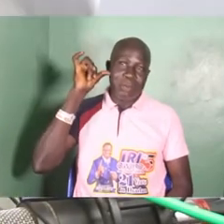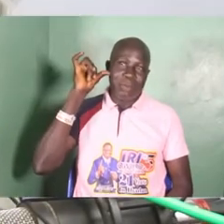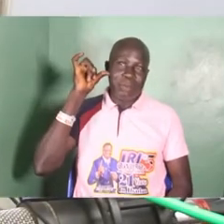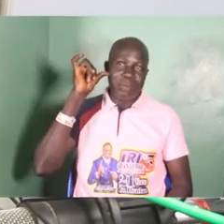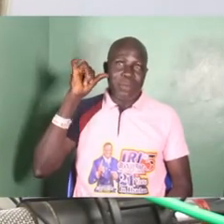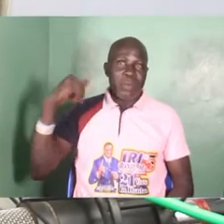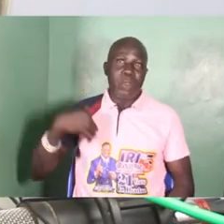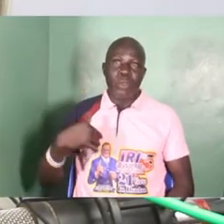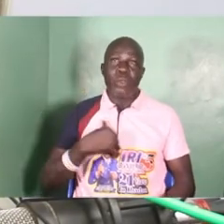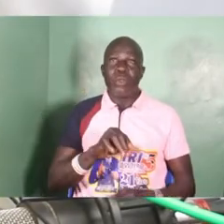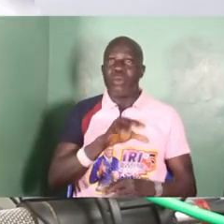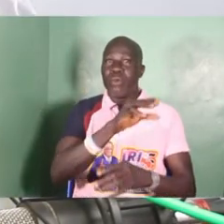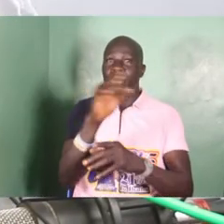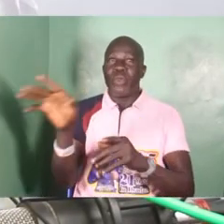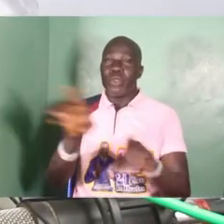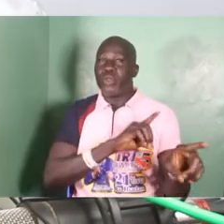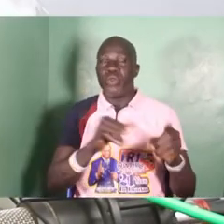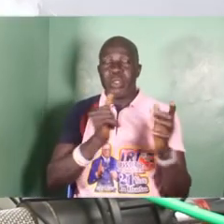yesterday. I for